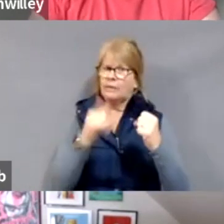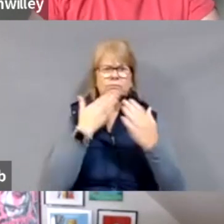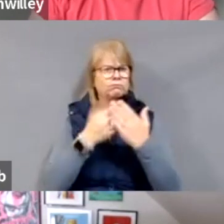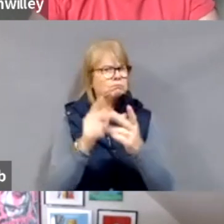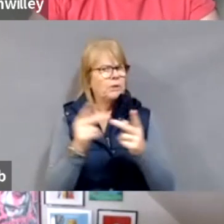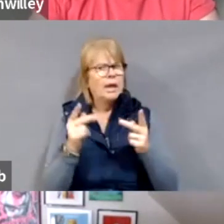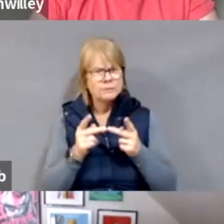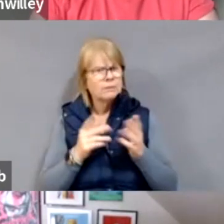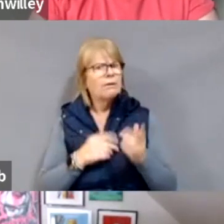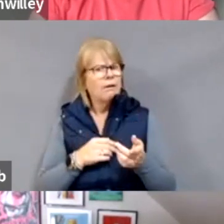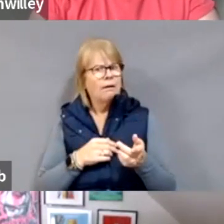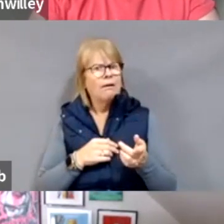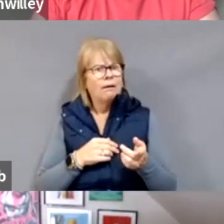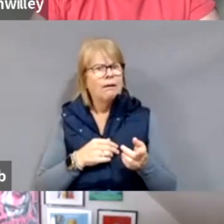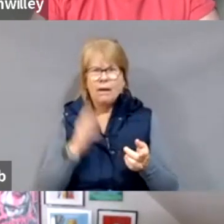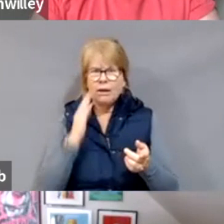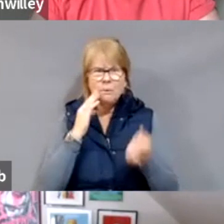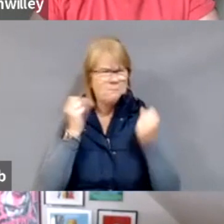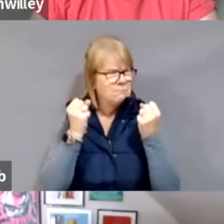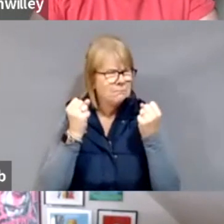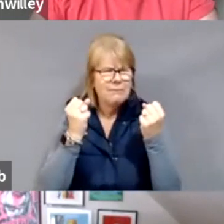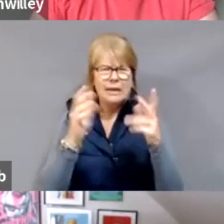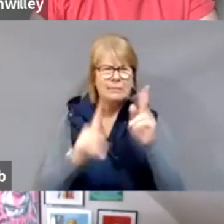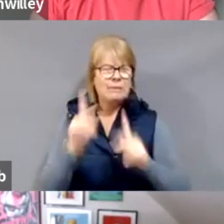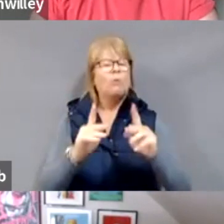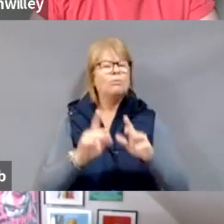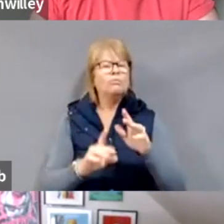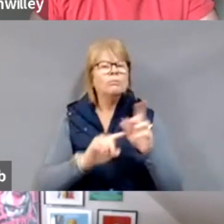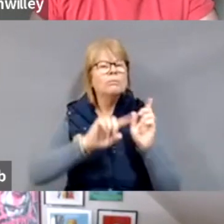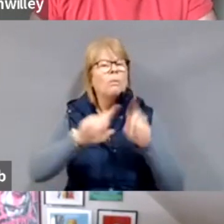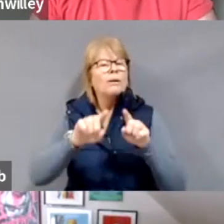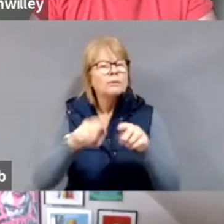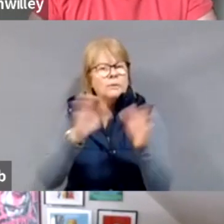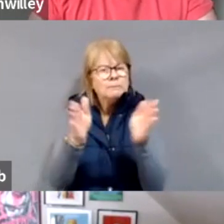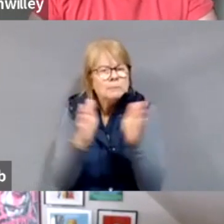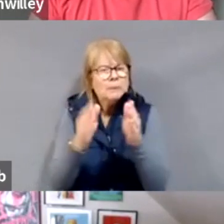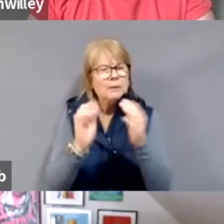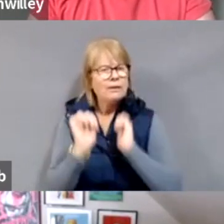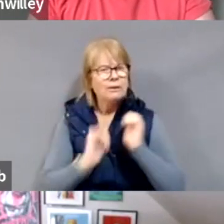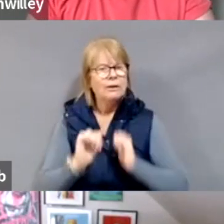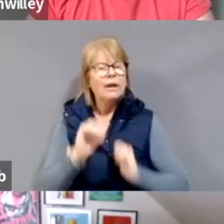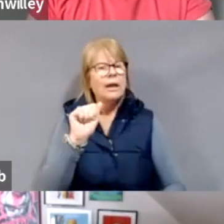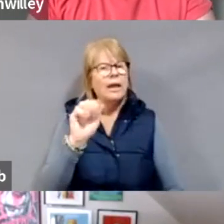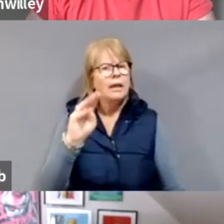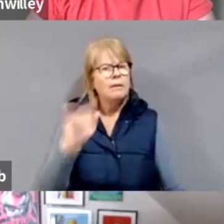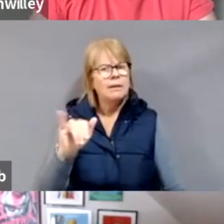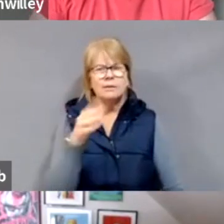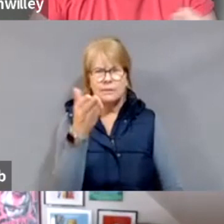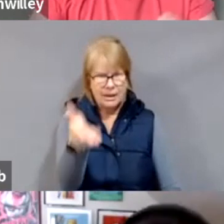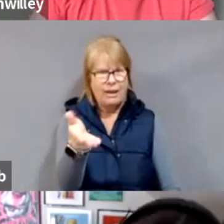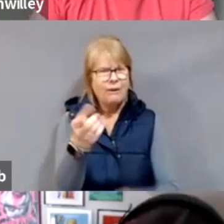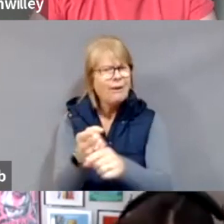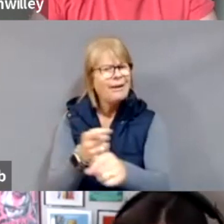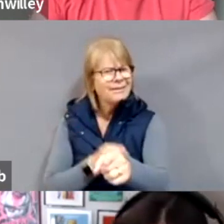that I know quite a few people that have got to start there and even transitioned into. Well, Amy's there all the time. Yeah, That's